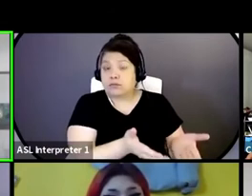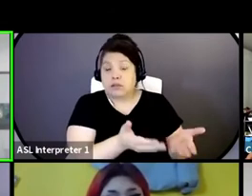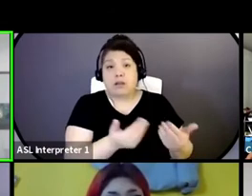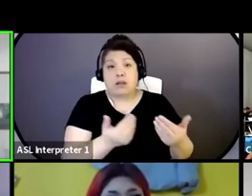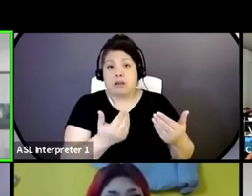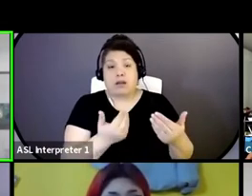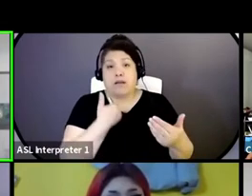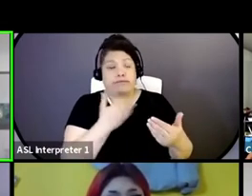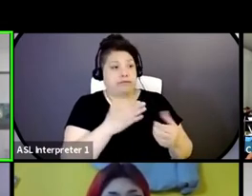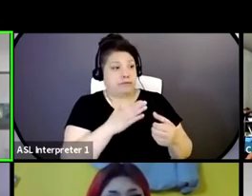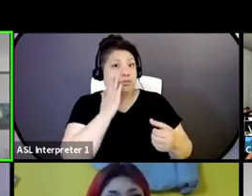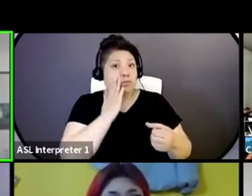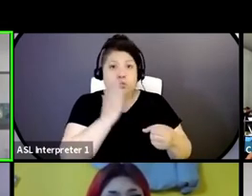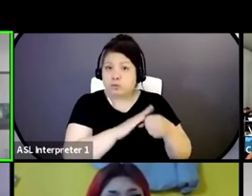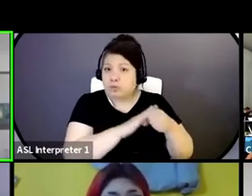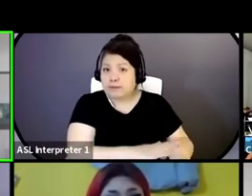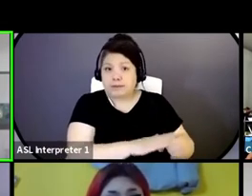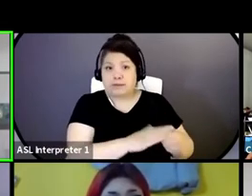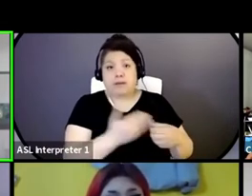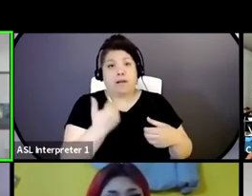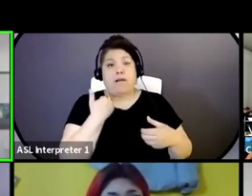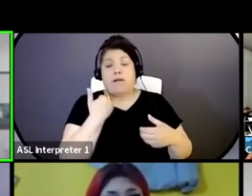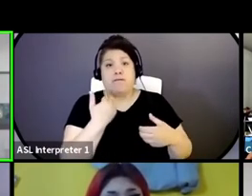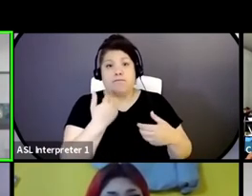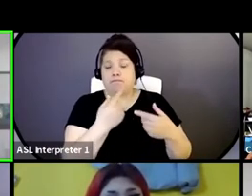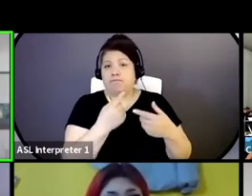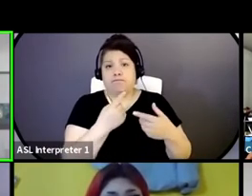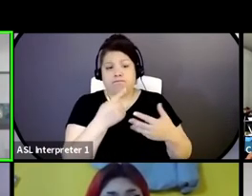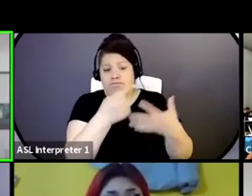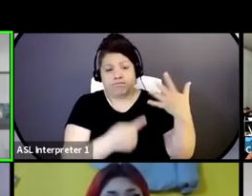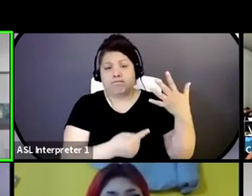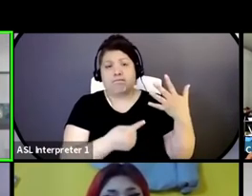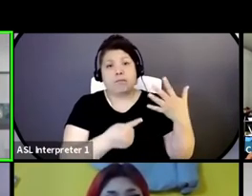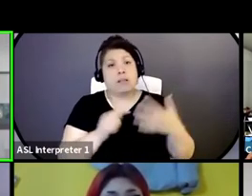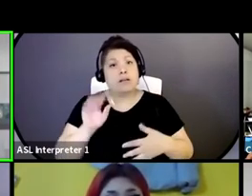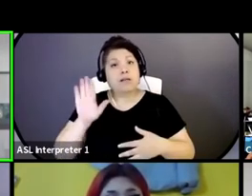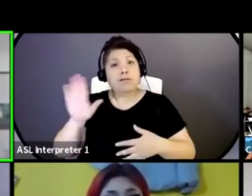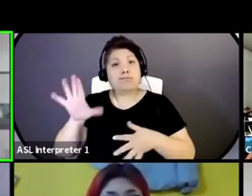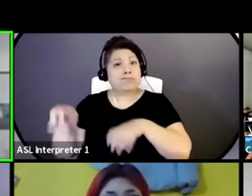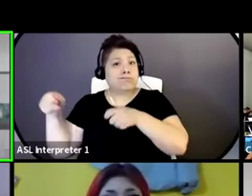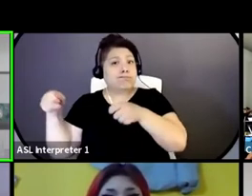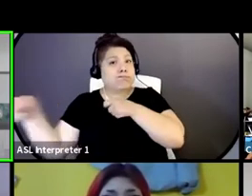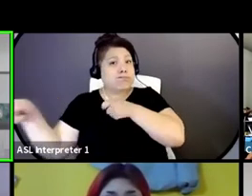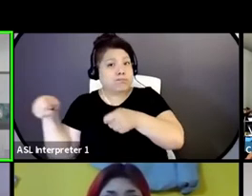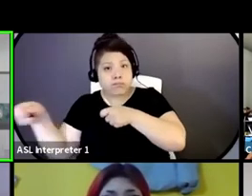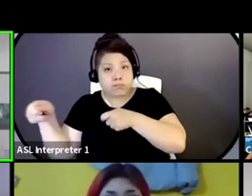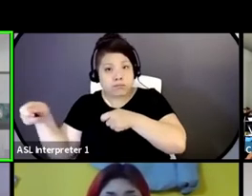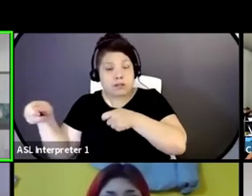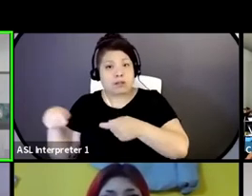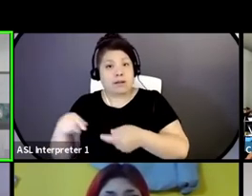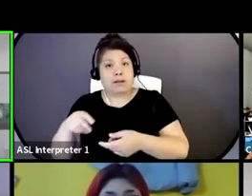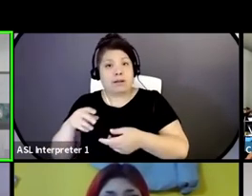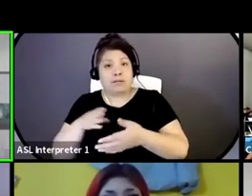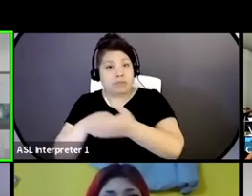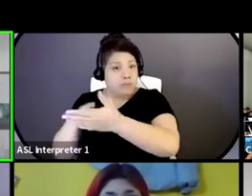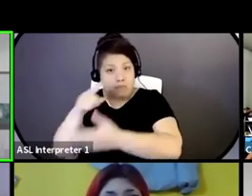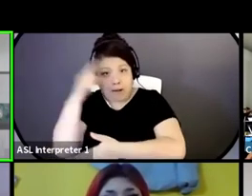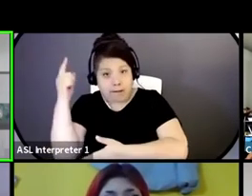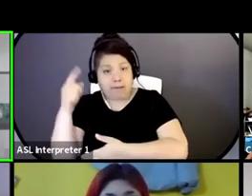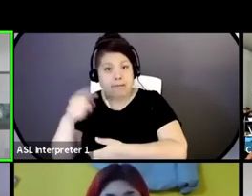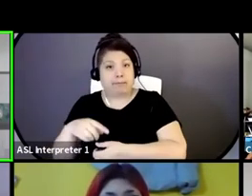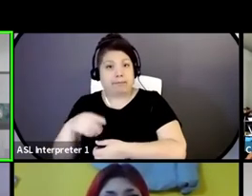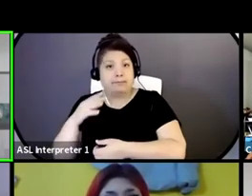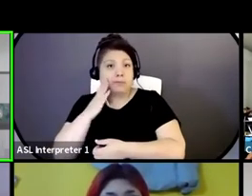systemic racist ways that keep the colonial, genocidal, anti-Black,